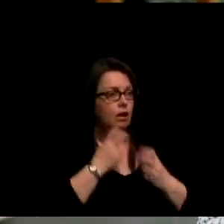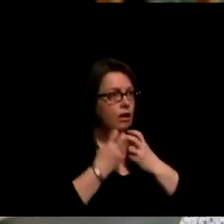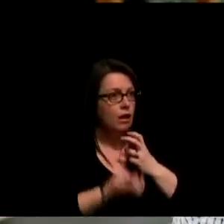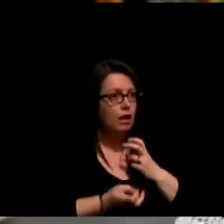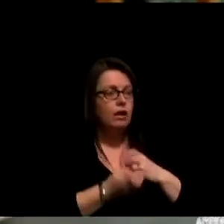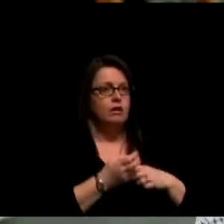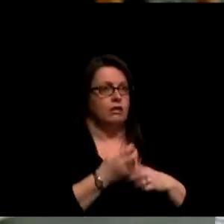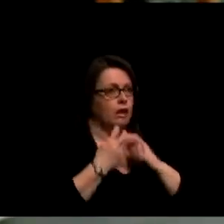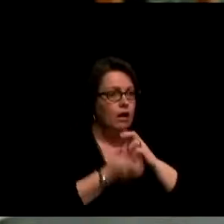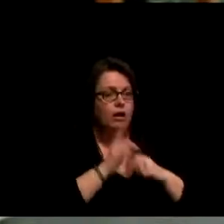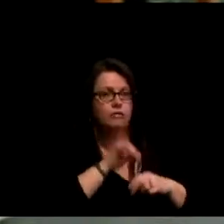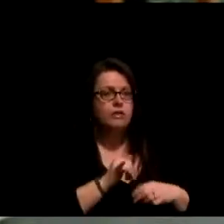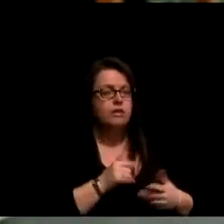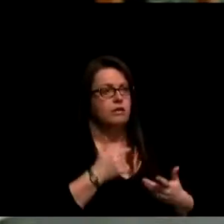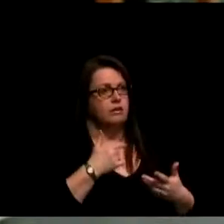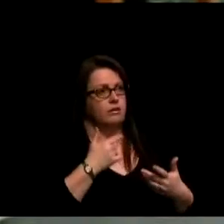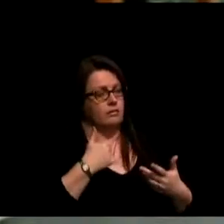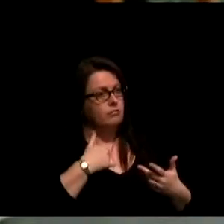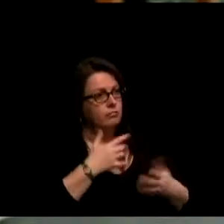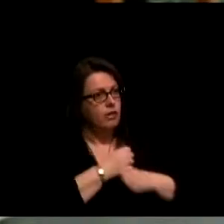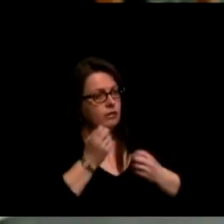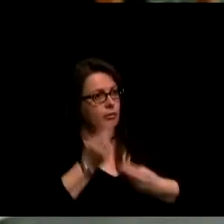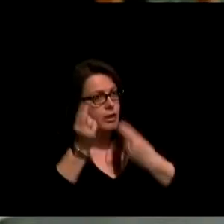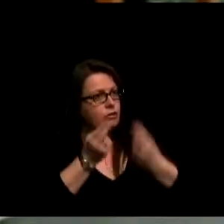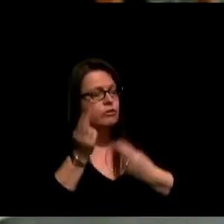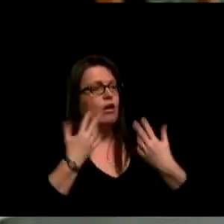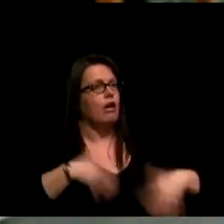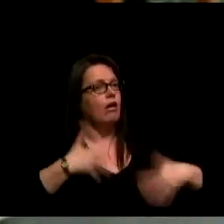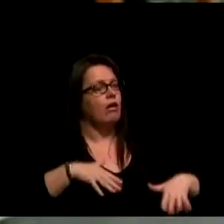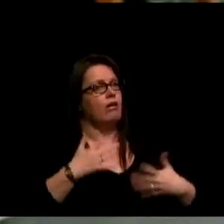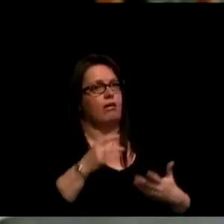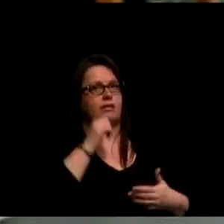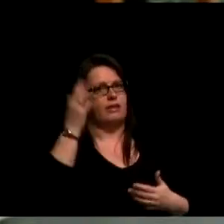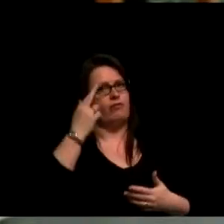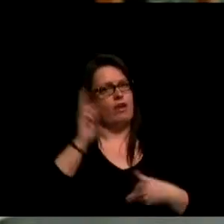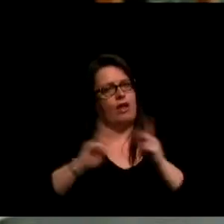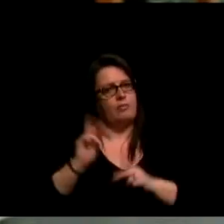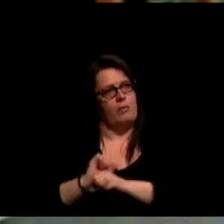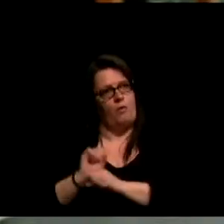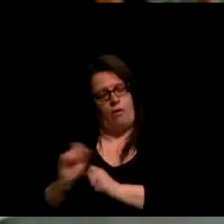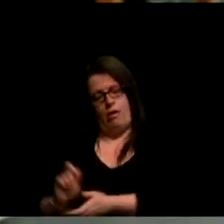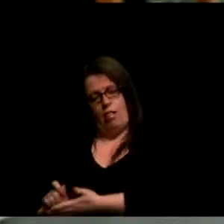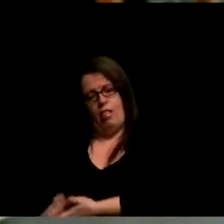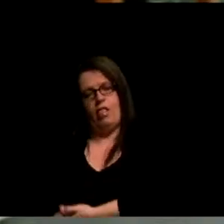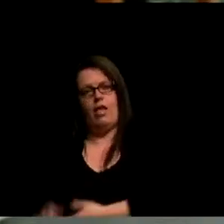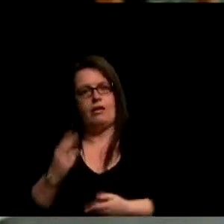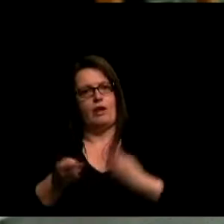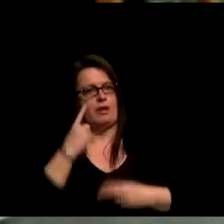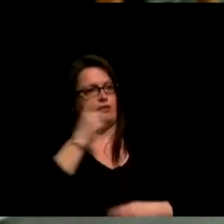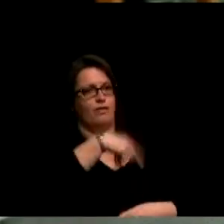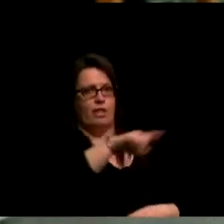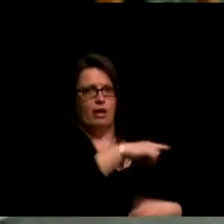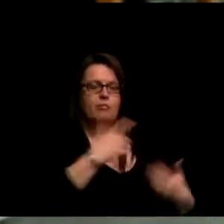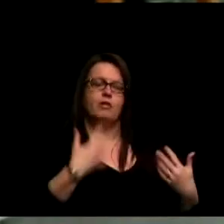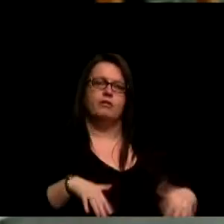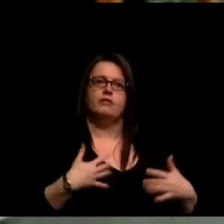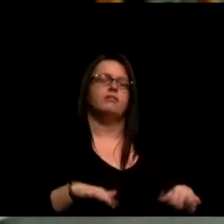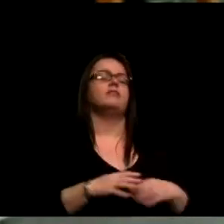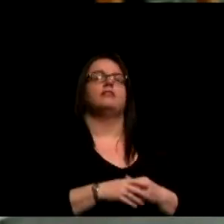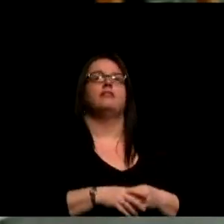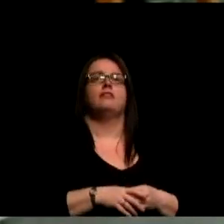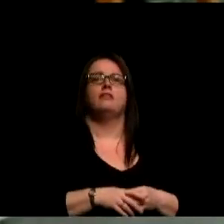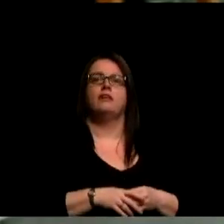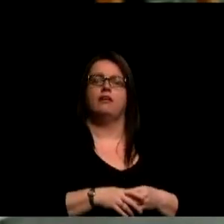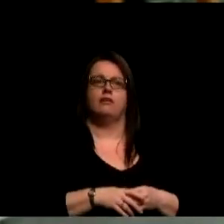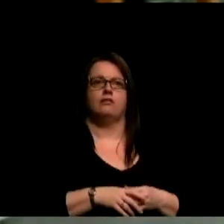that they received a nomination or that the work was being put in to receive a nomination, but let alone being